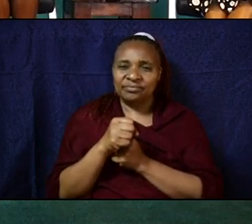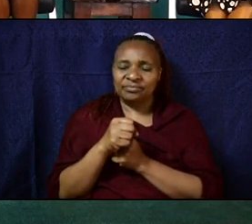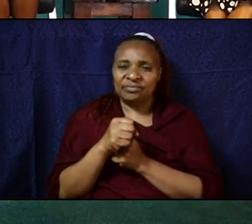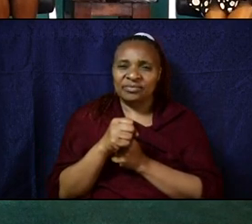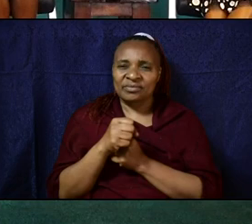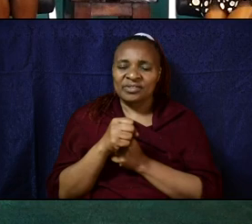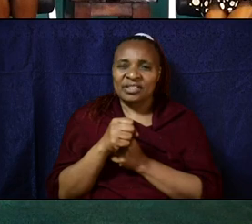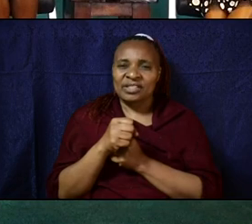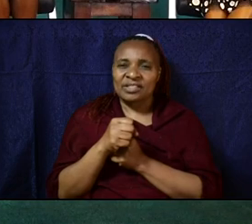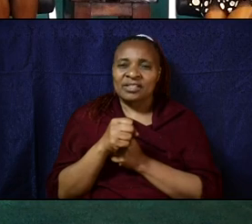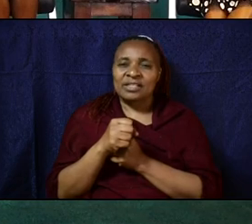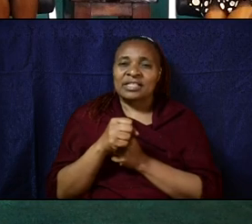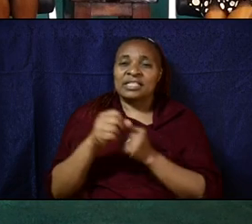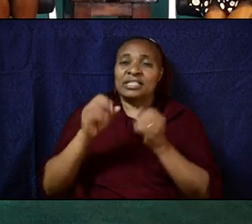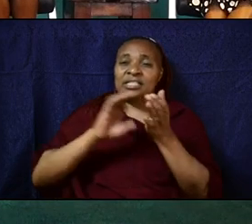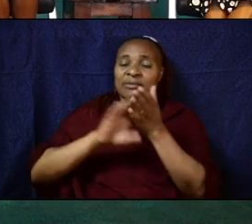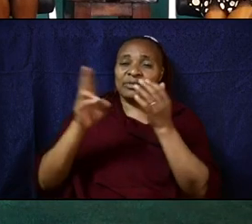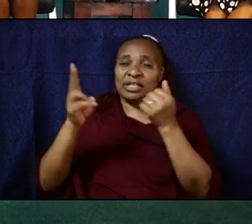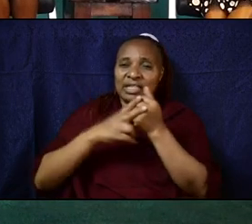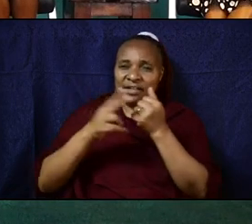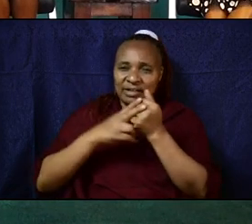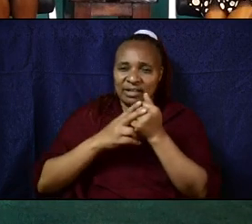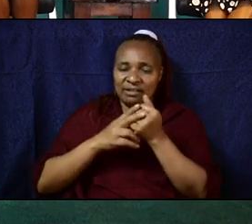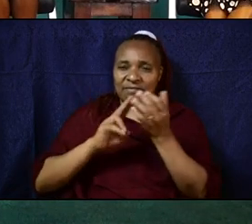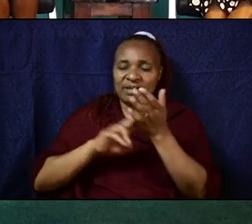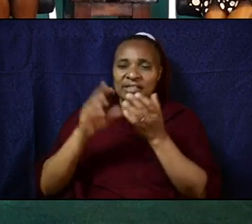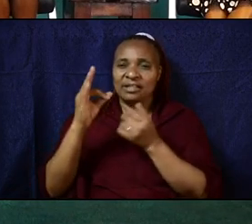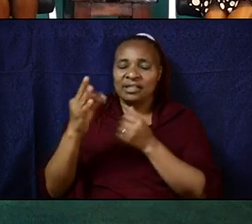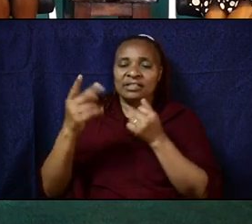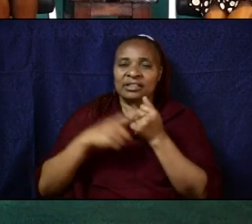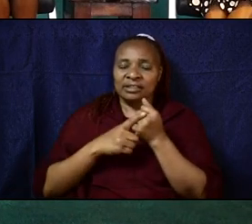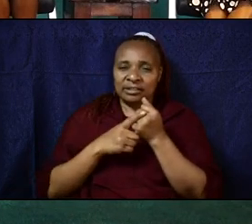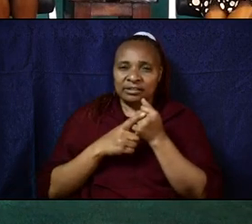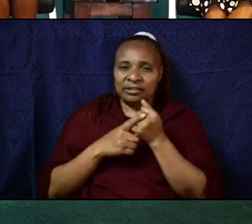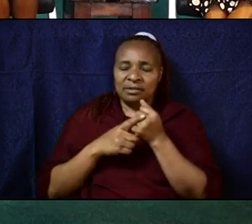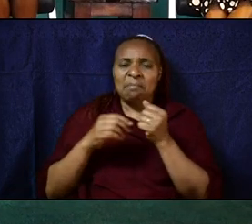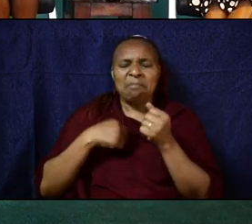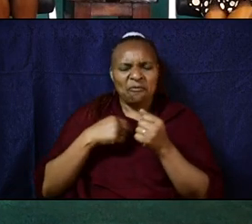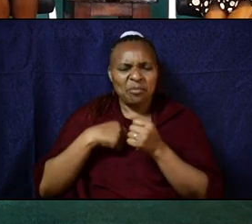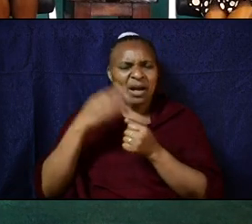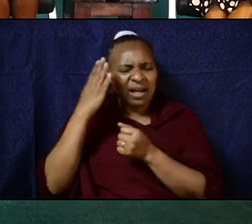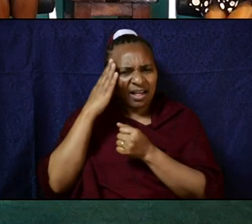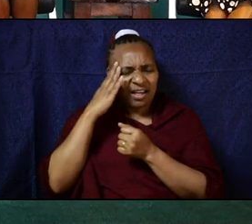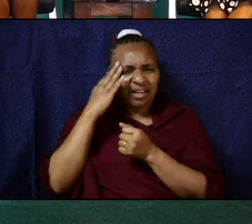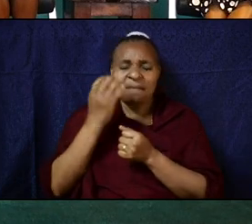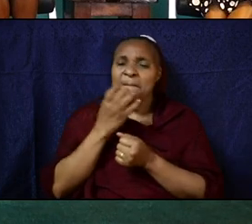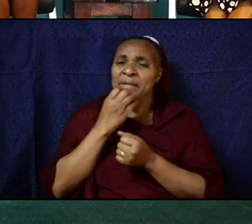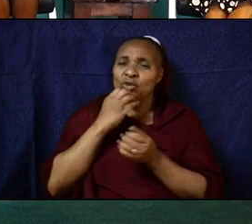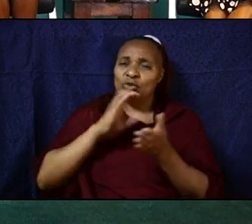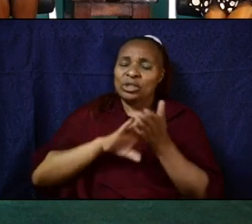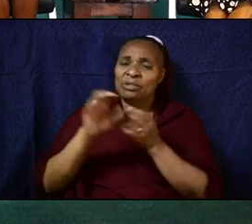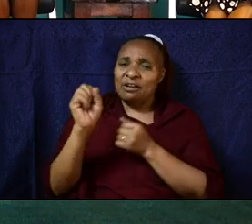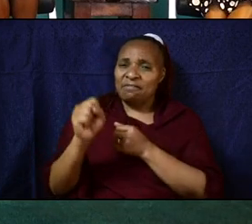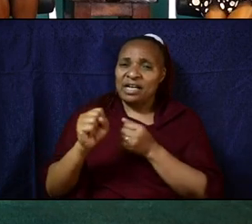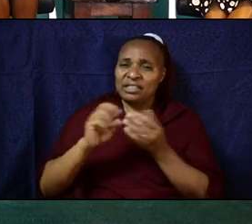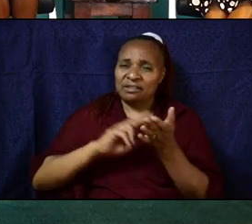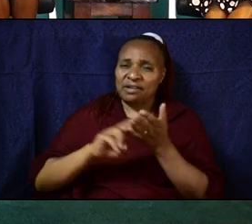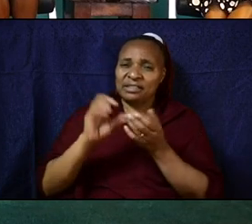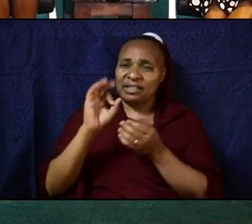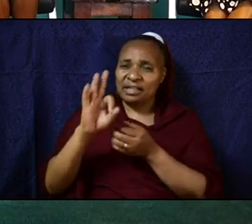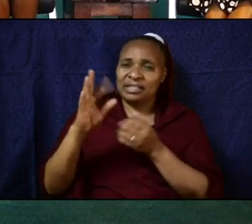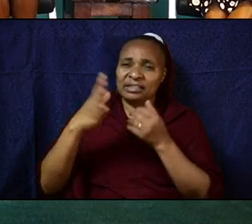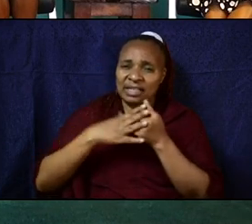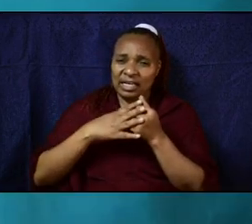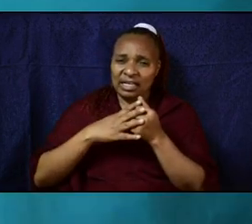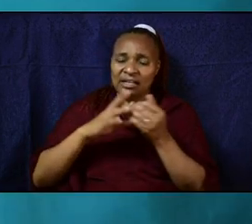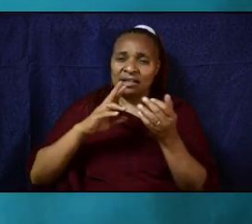Yes, 1 Corinthians 7:36. Actually, the one that stood out to me was actually Matthew 5, verses 39